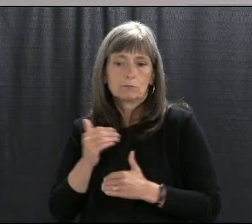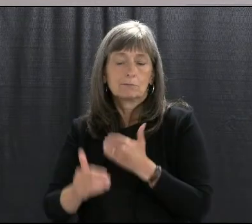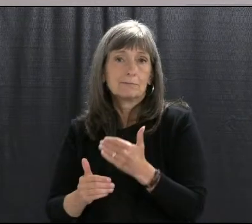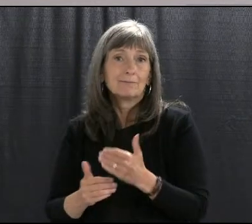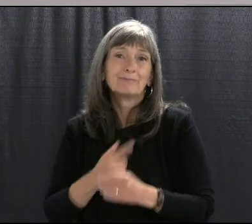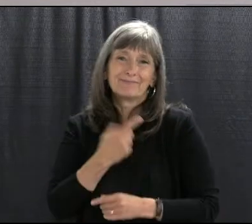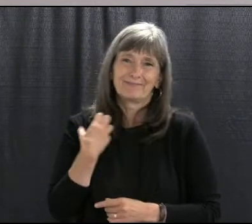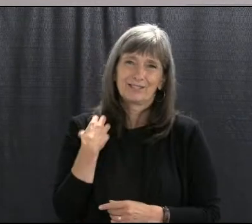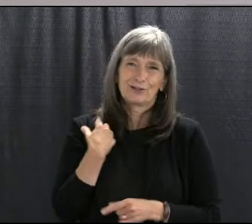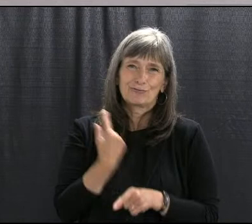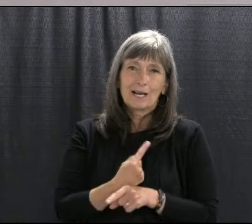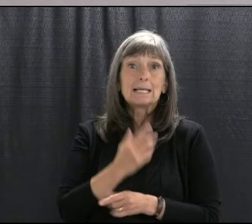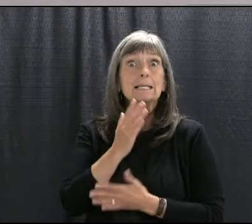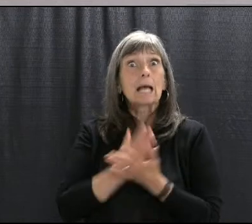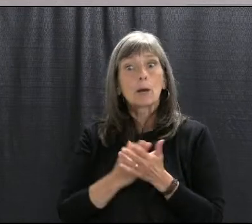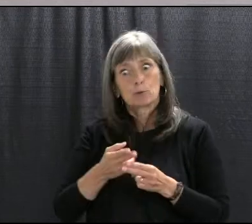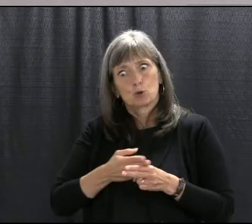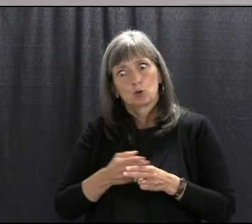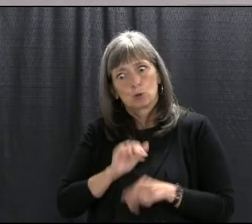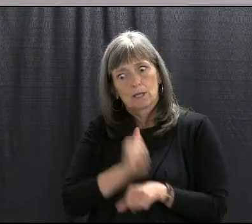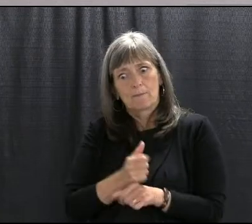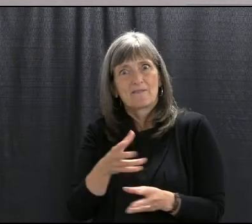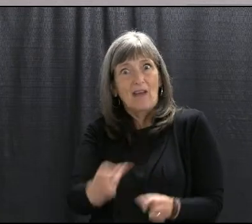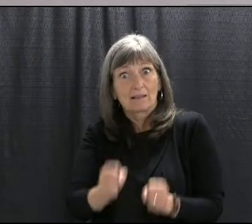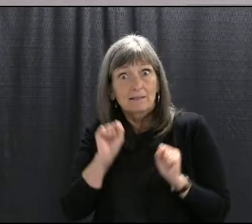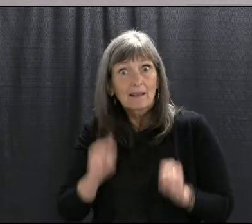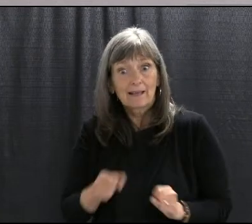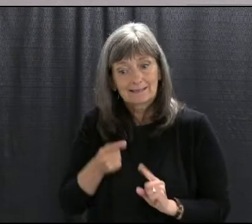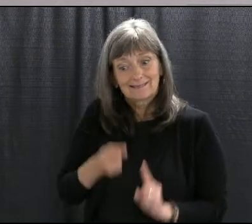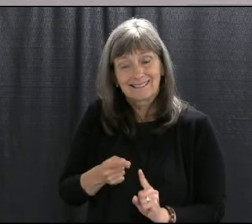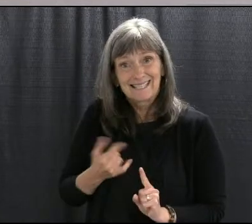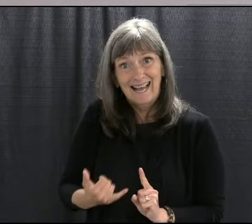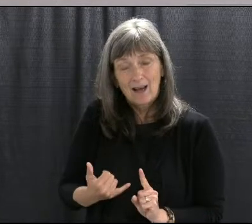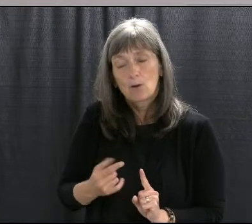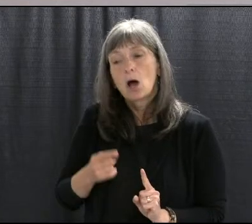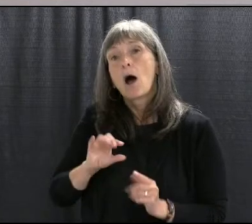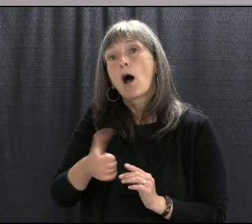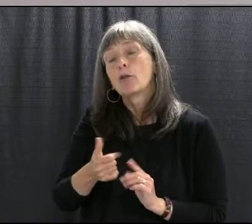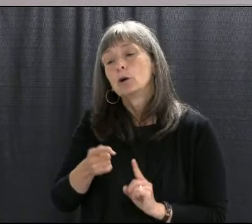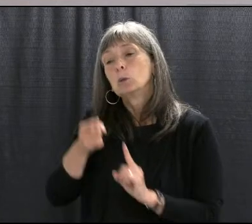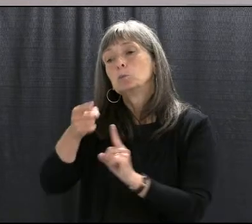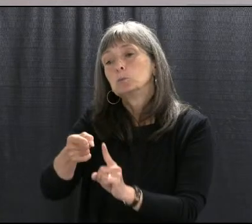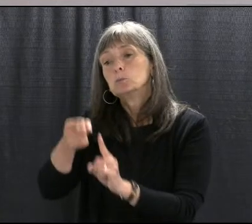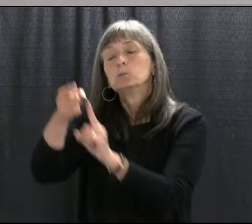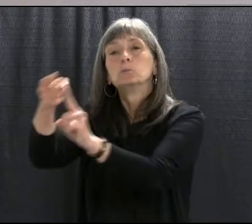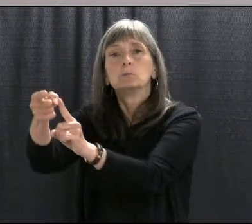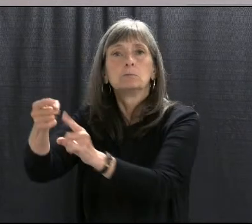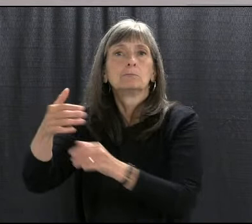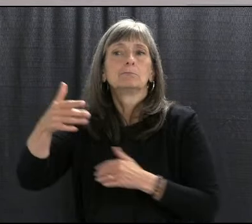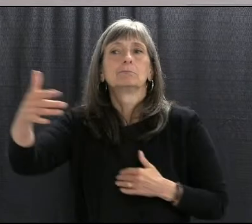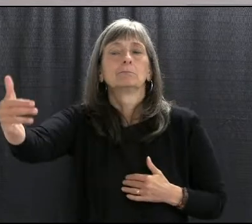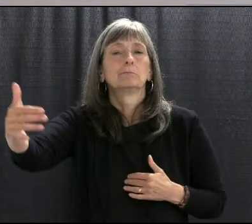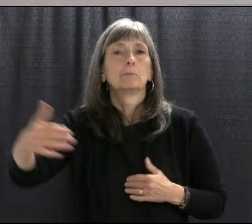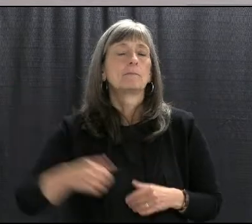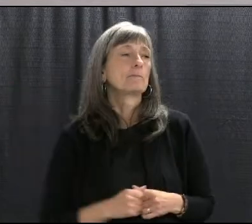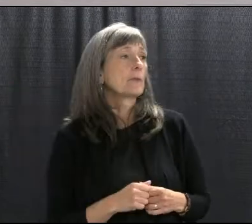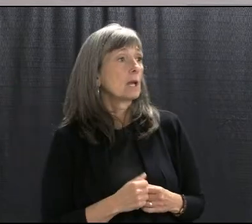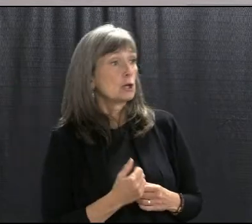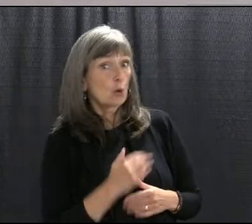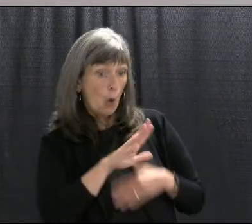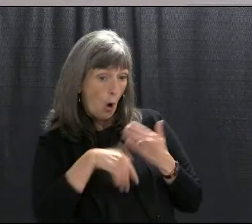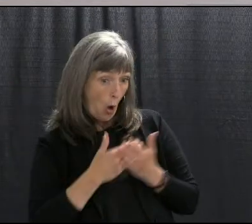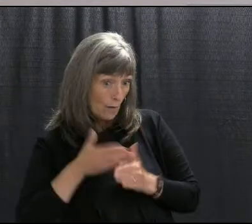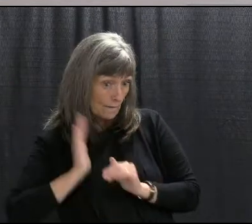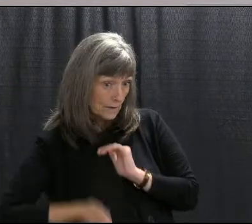longer term things that will take much longer length of time than 6 months. Do you have a time frame in mind for when you want all of them to